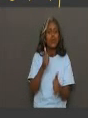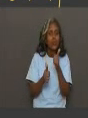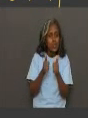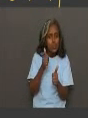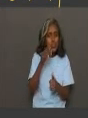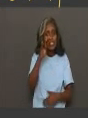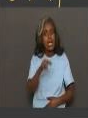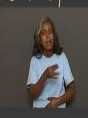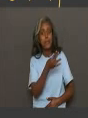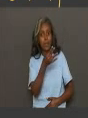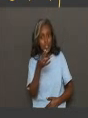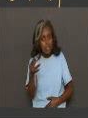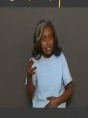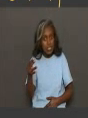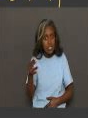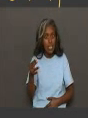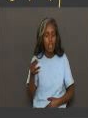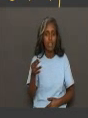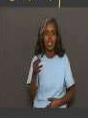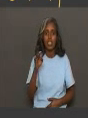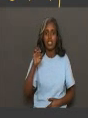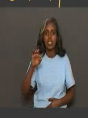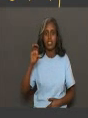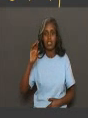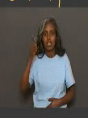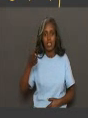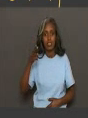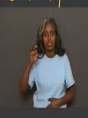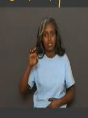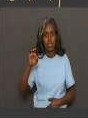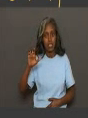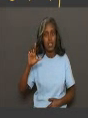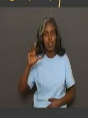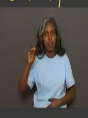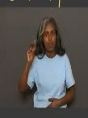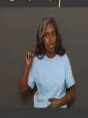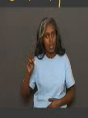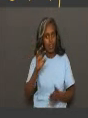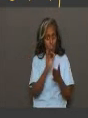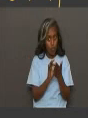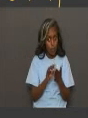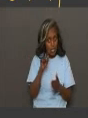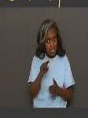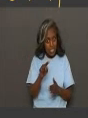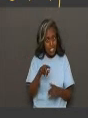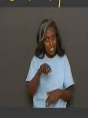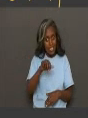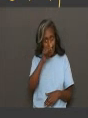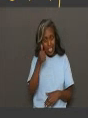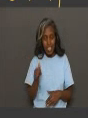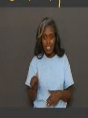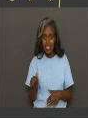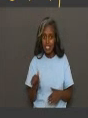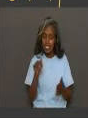the matrices are in echelon form. Are there any that are